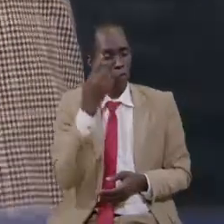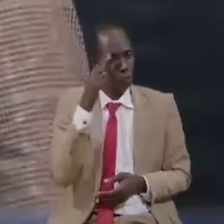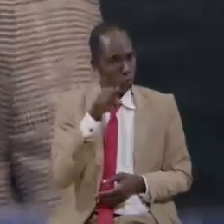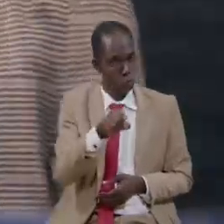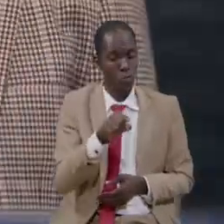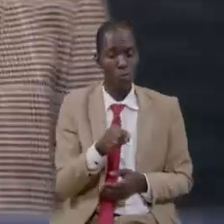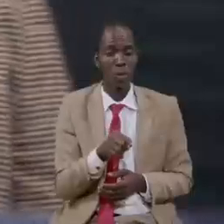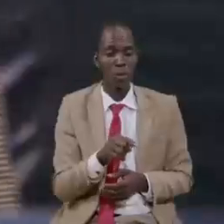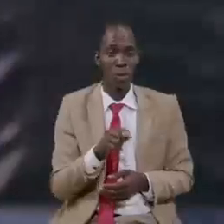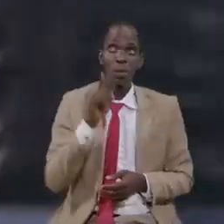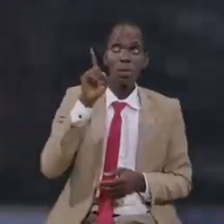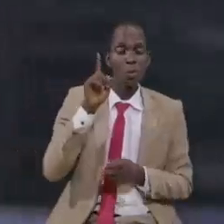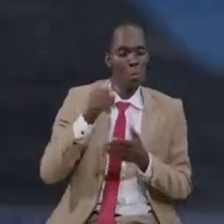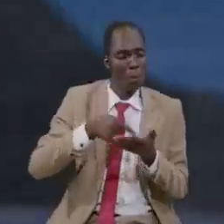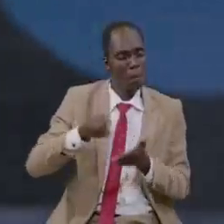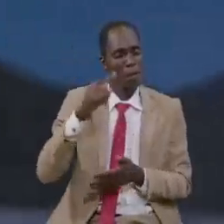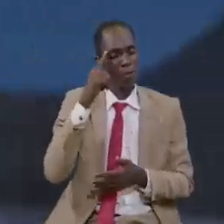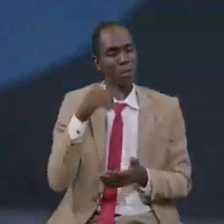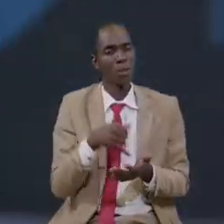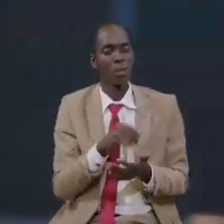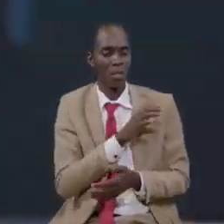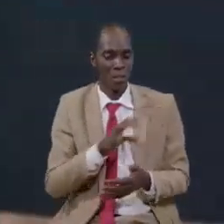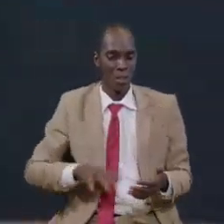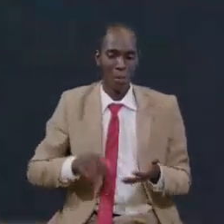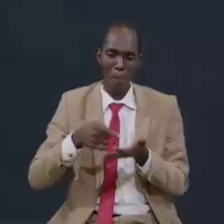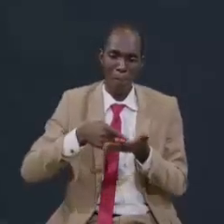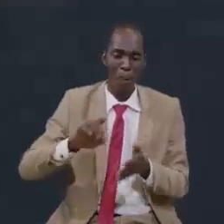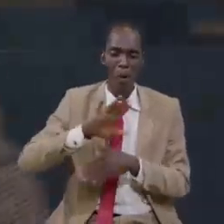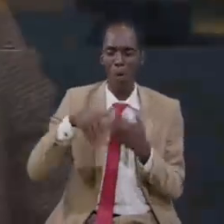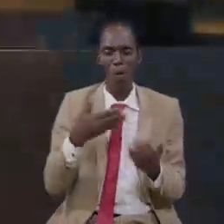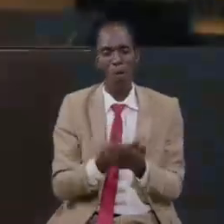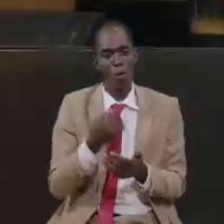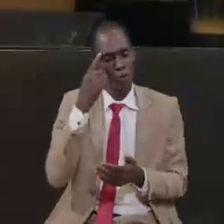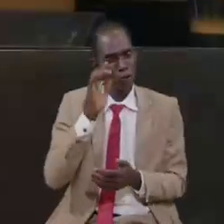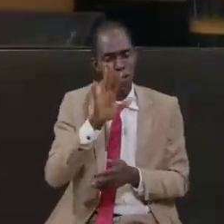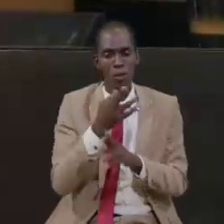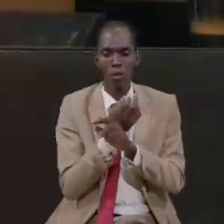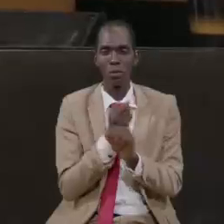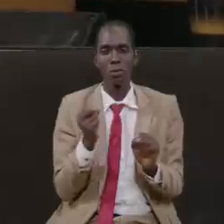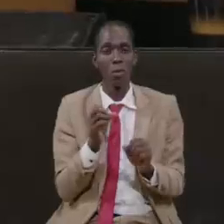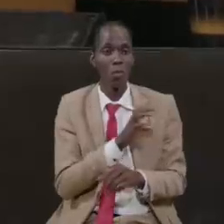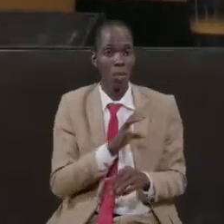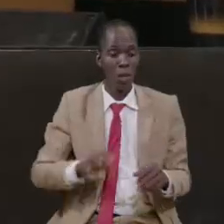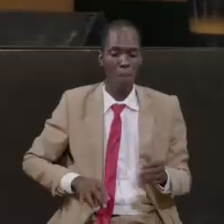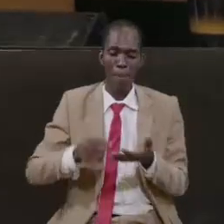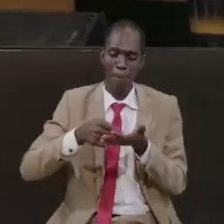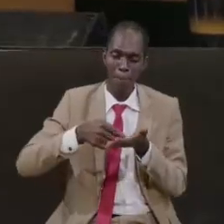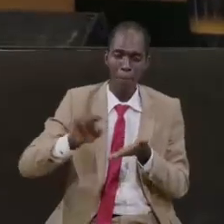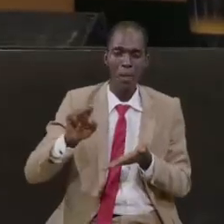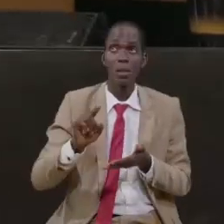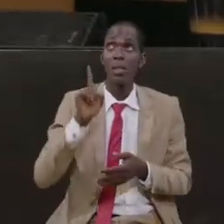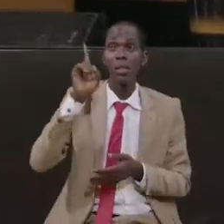paid it all. Christ paid for your redemption. Christ prayed. He paid for